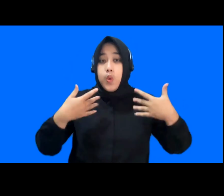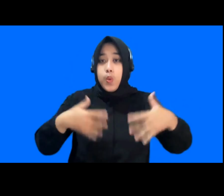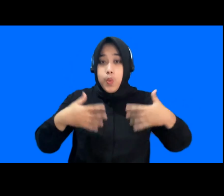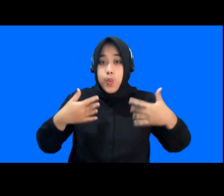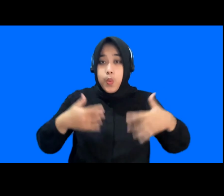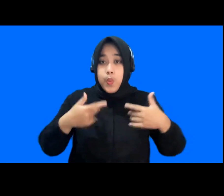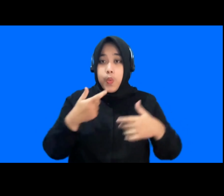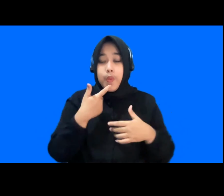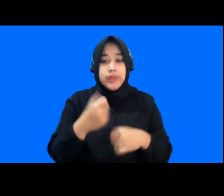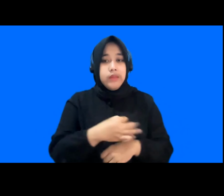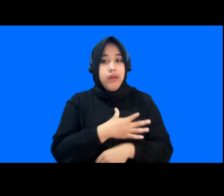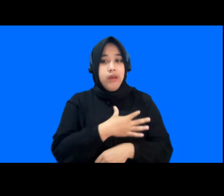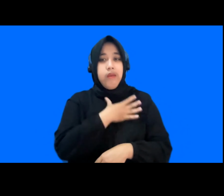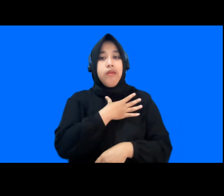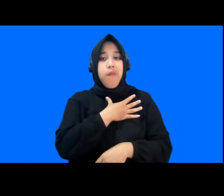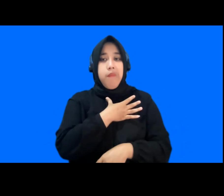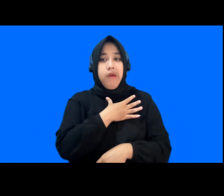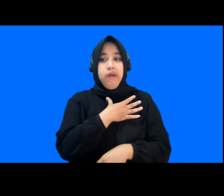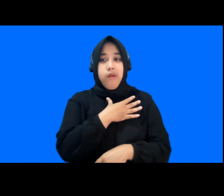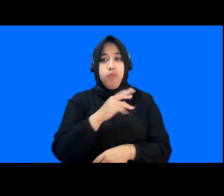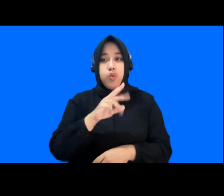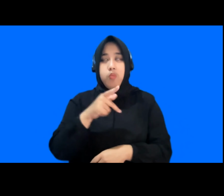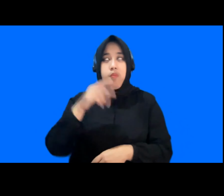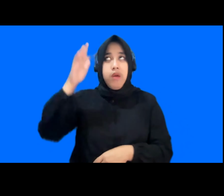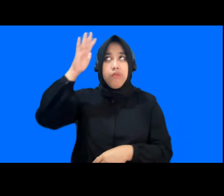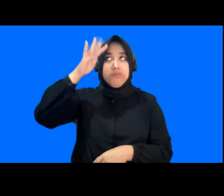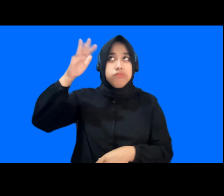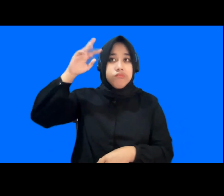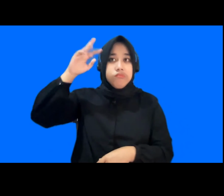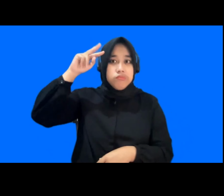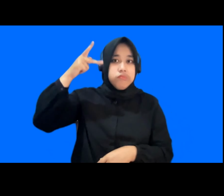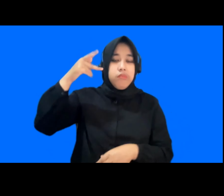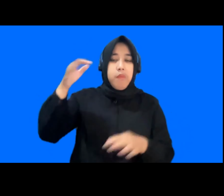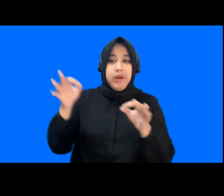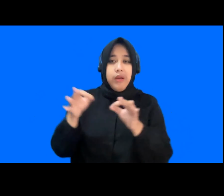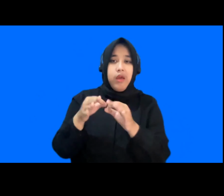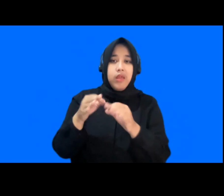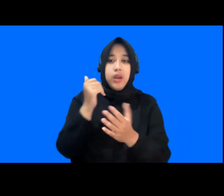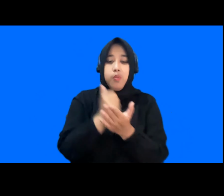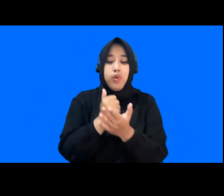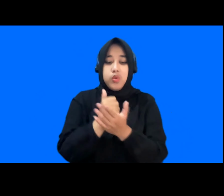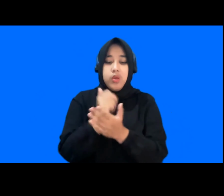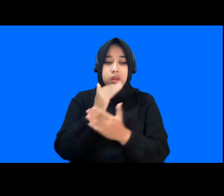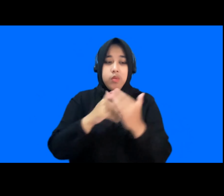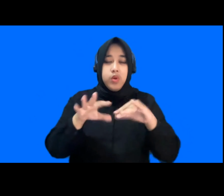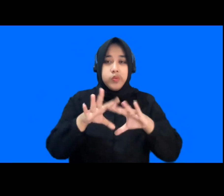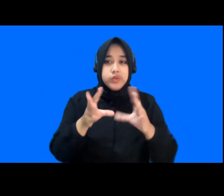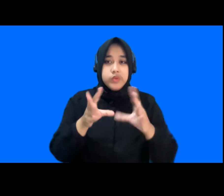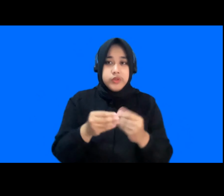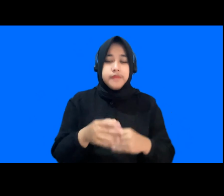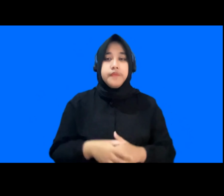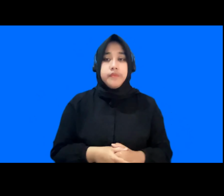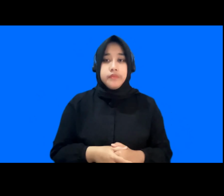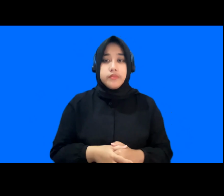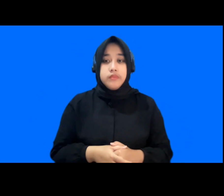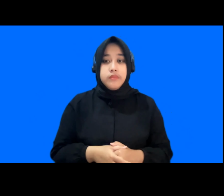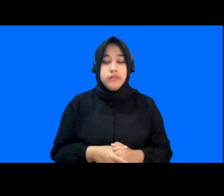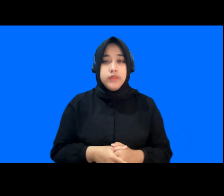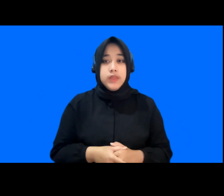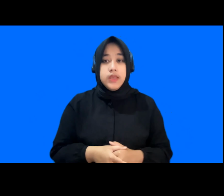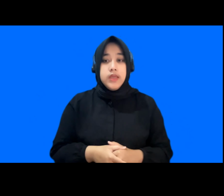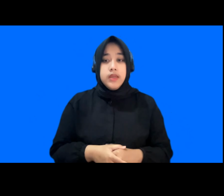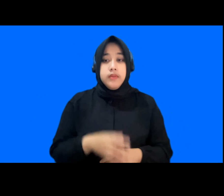way. Mr. Robert C. has showed how the simple use of digital technology or social media can play a